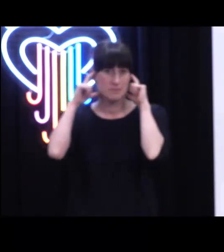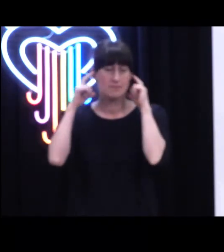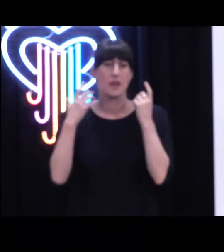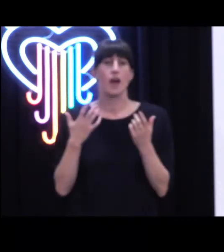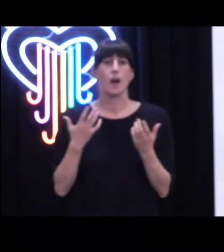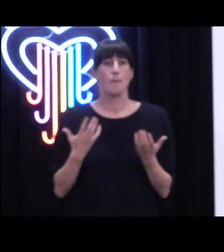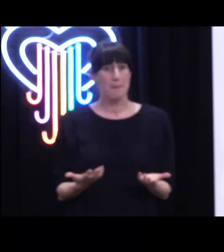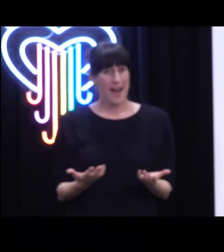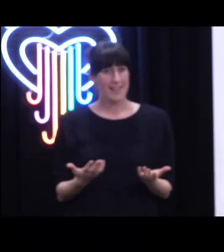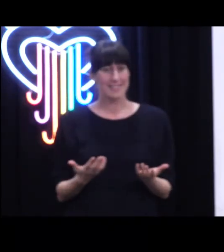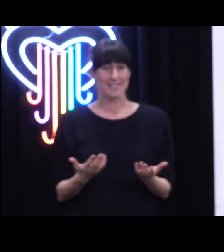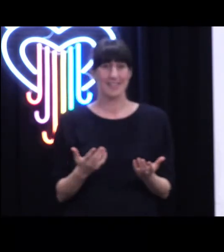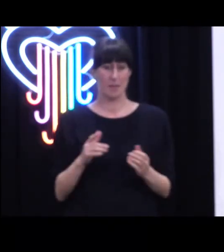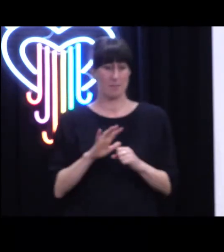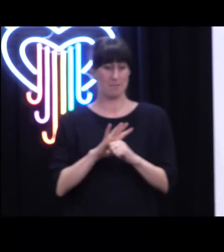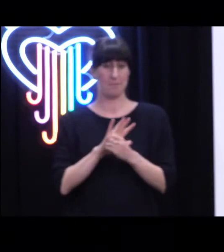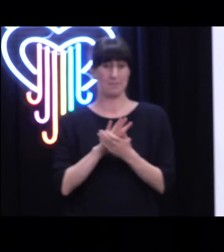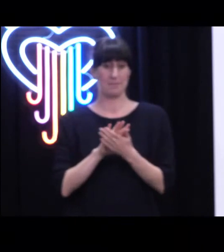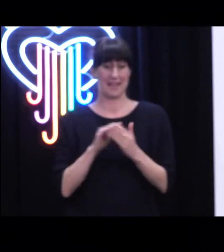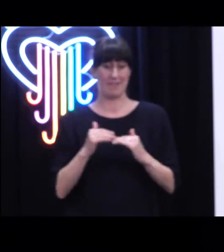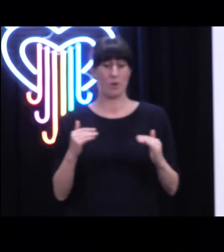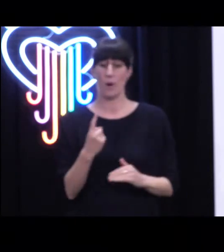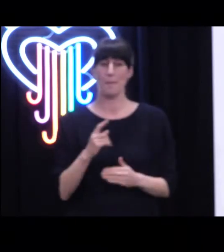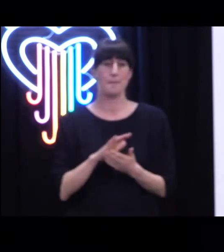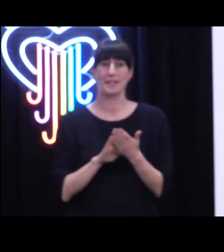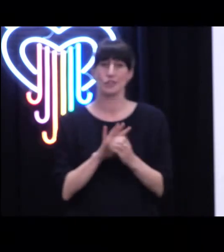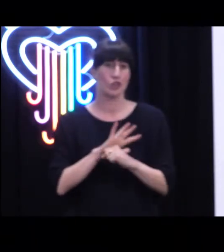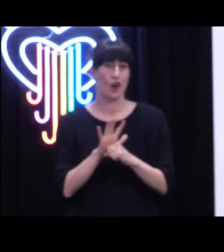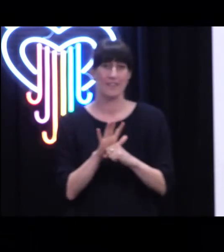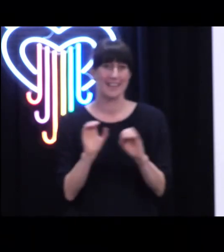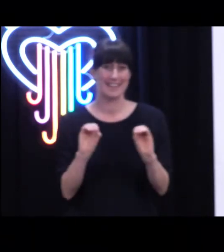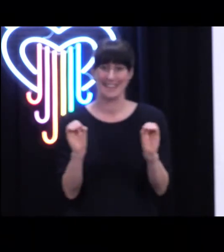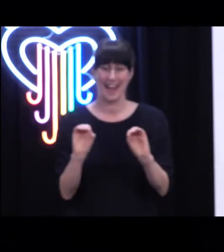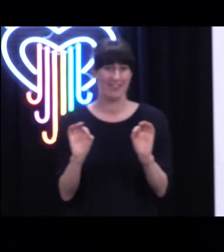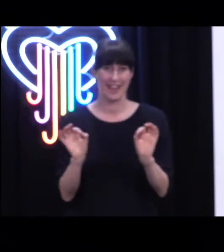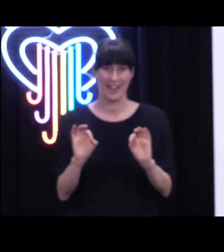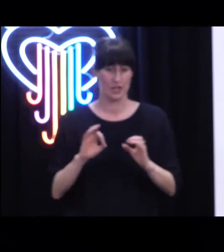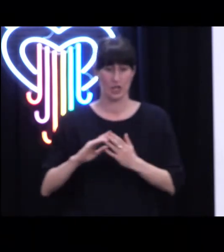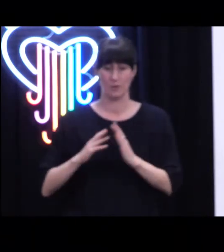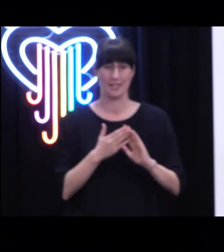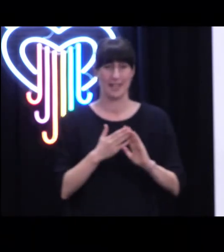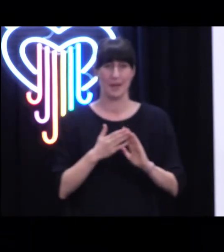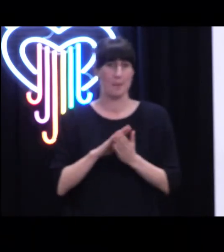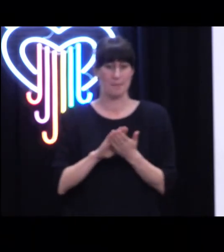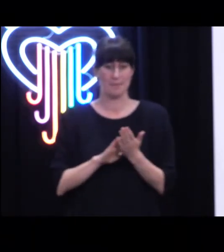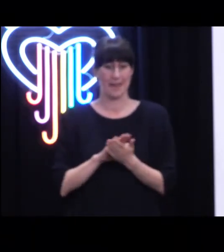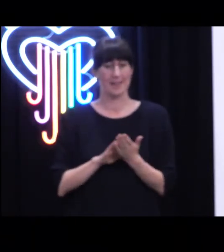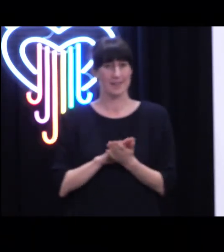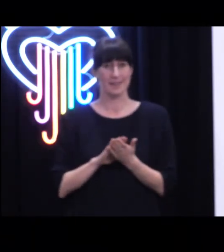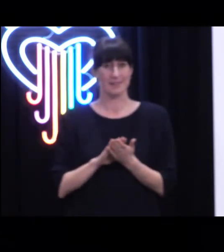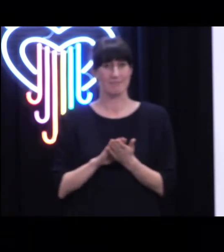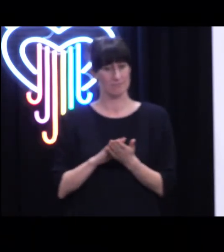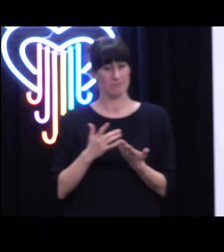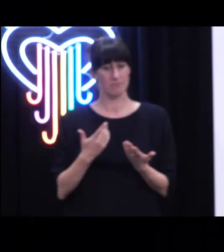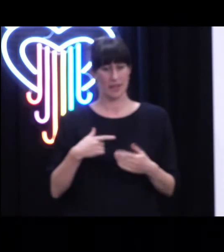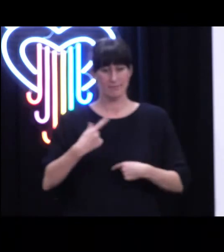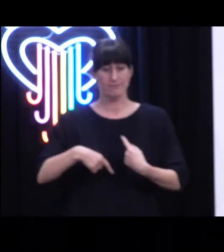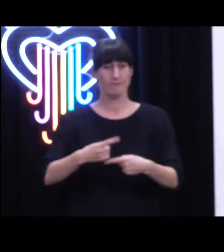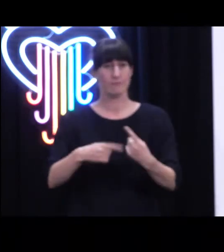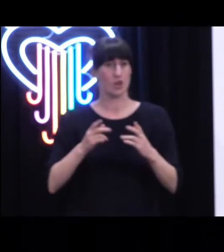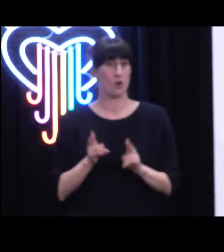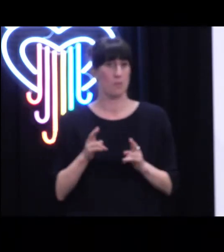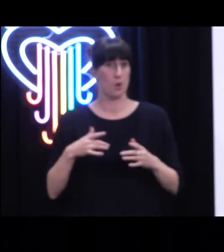That remains the objective of Level 1, and we don't believe it needs to change, even with Delta. But the most important